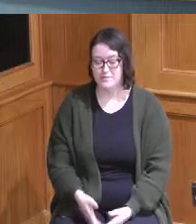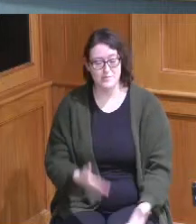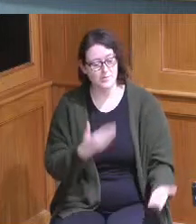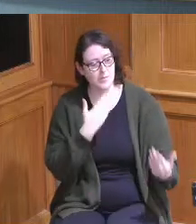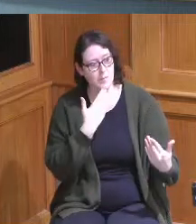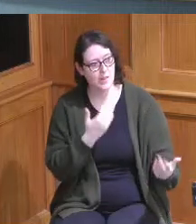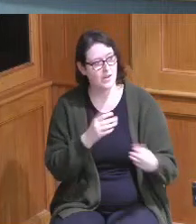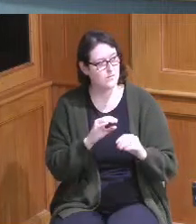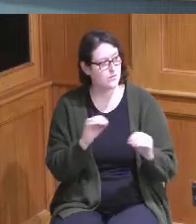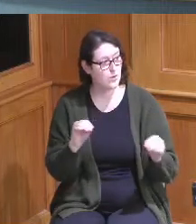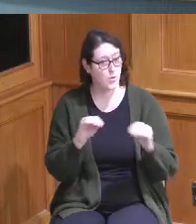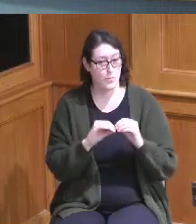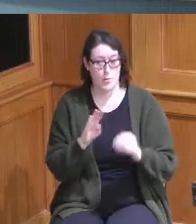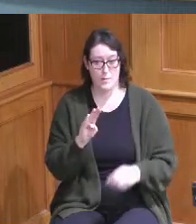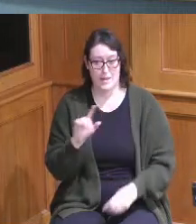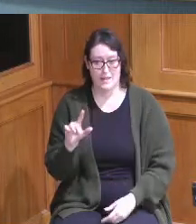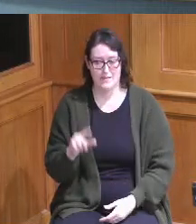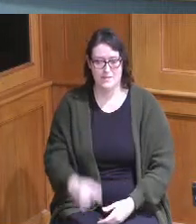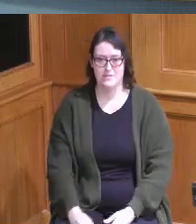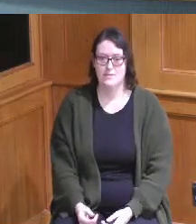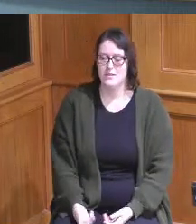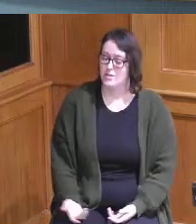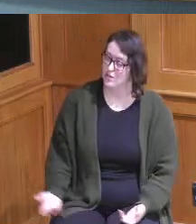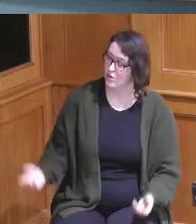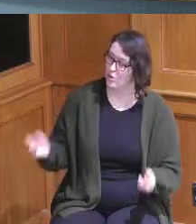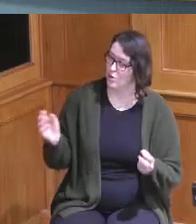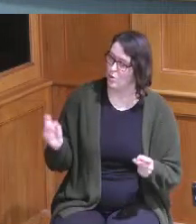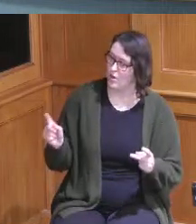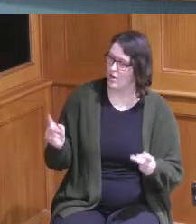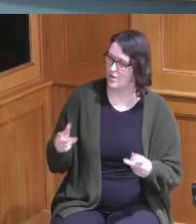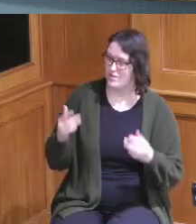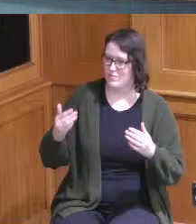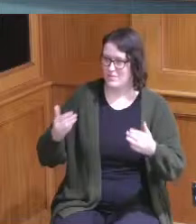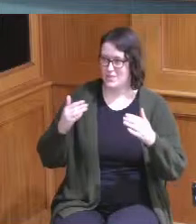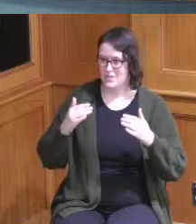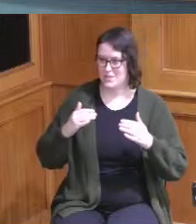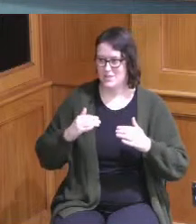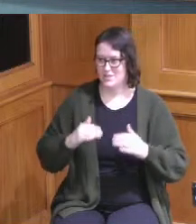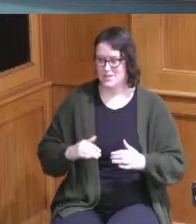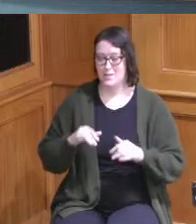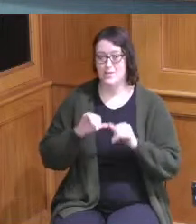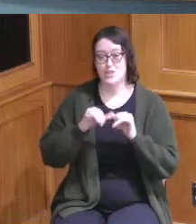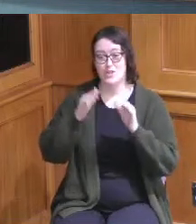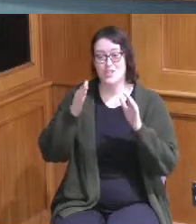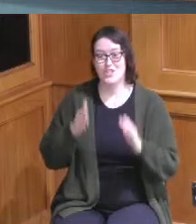Commissioners. No further by leaves. Okay, no further by leaves. We go to Mr. Engineer.